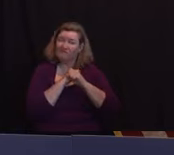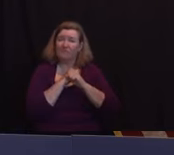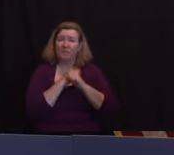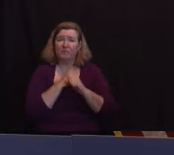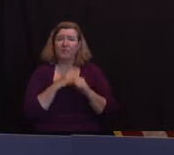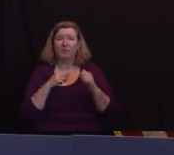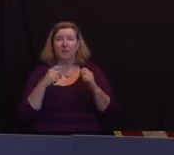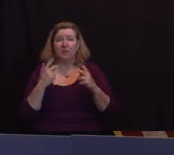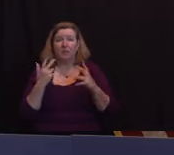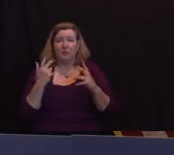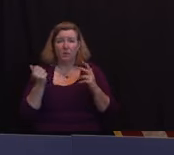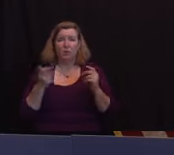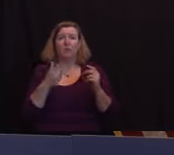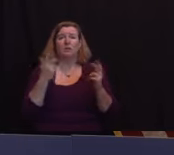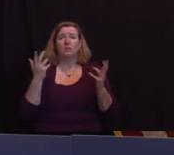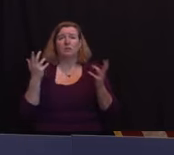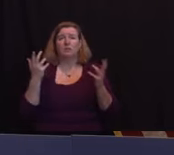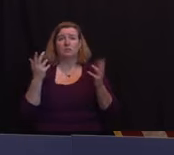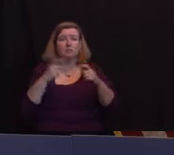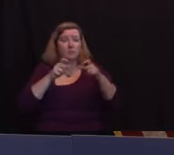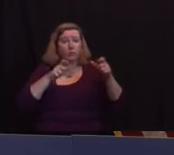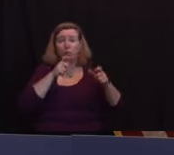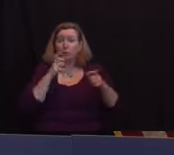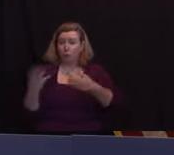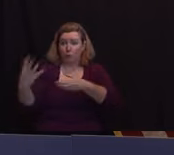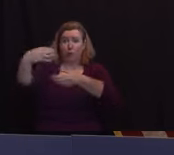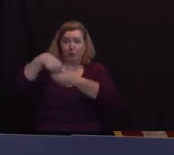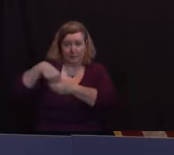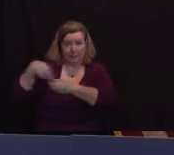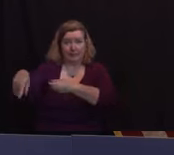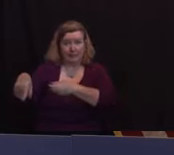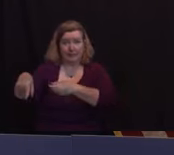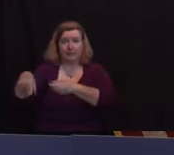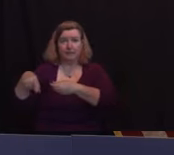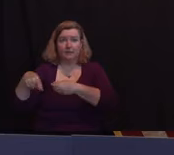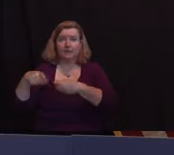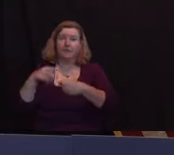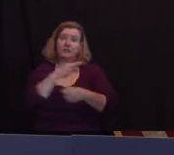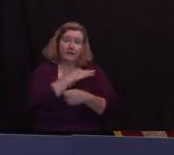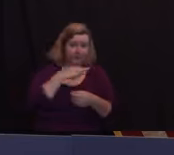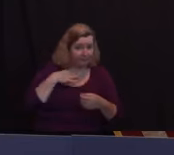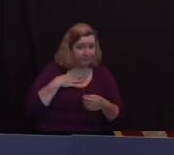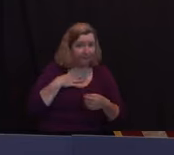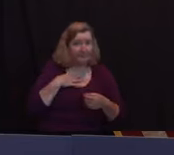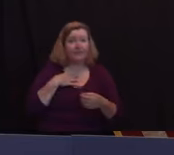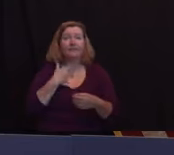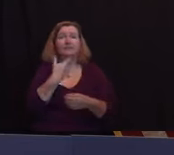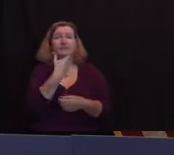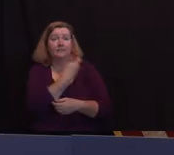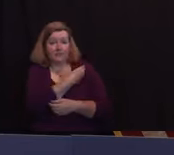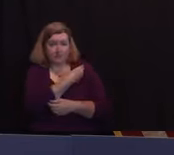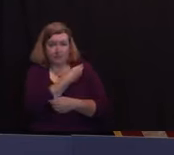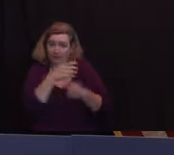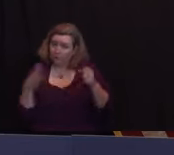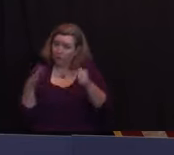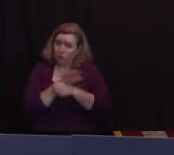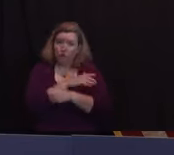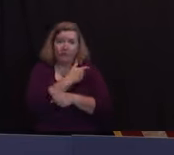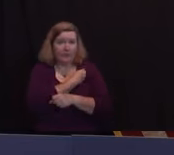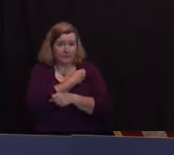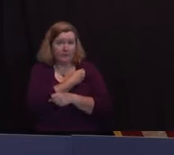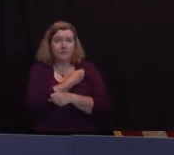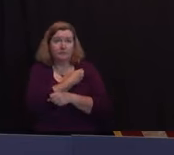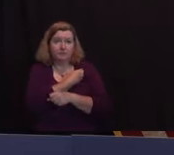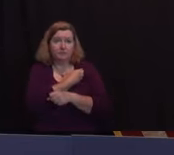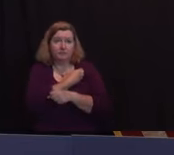participants and staff are fully vaccinated, physical distancing and group size requirements do not need to